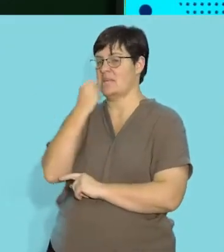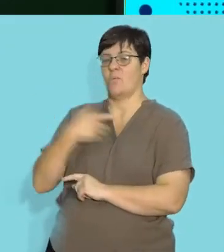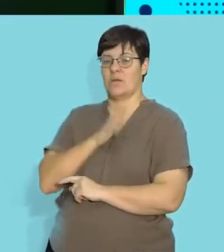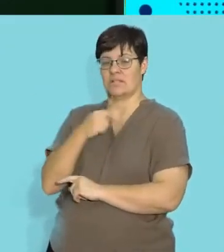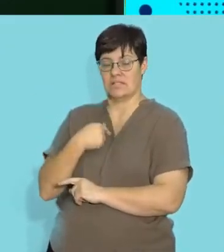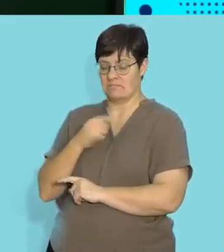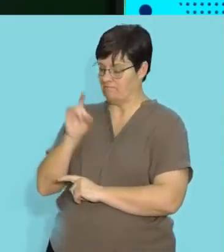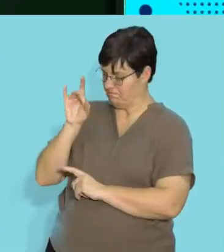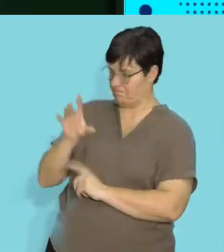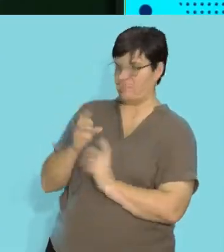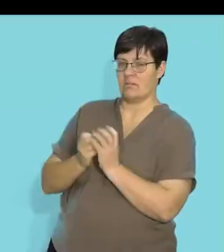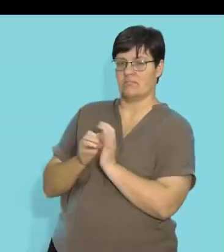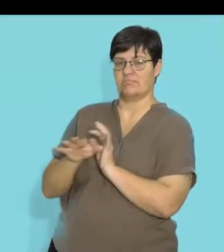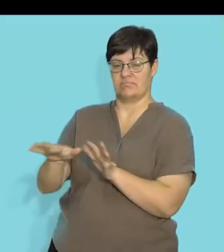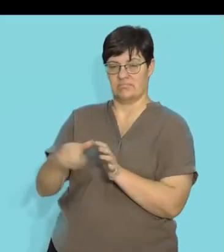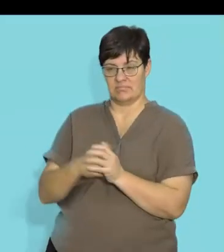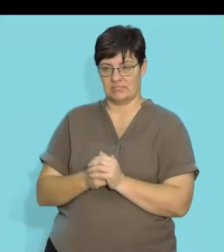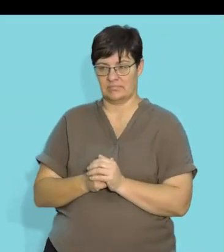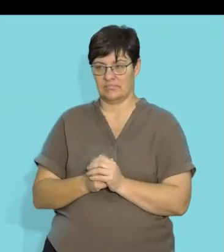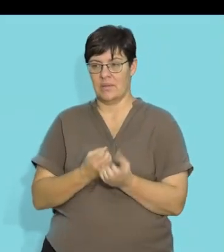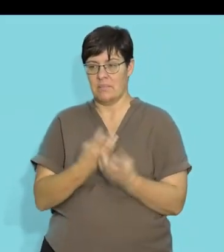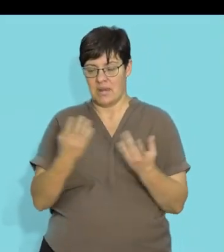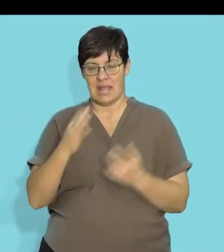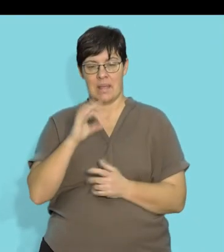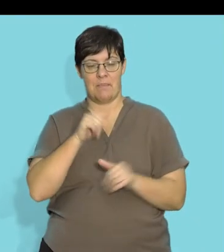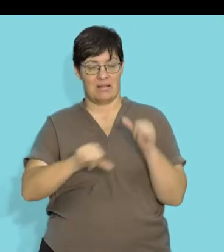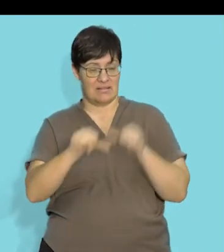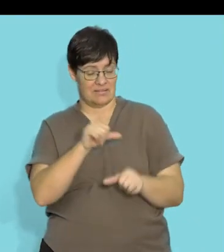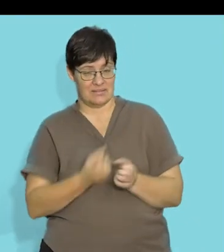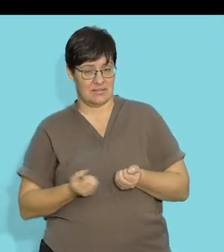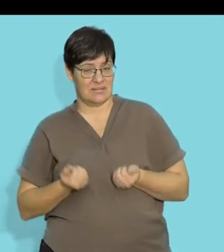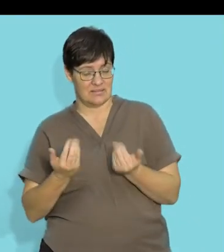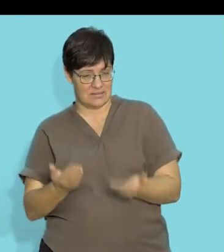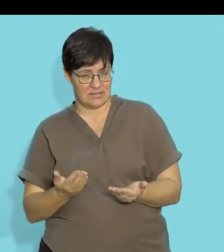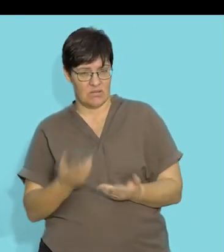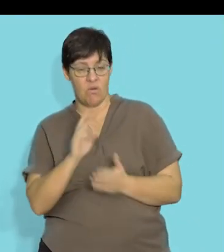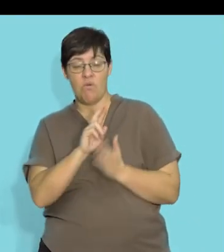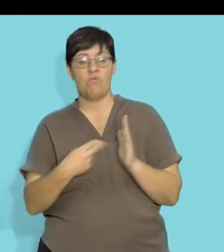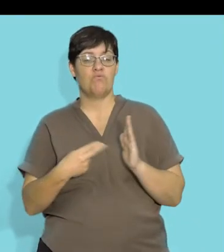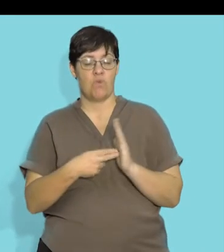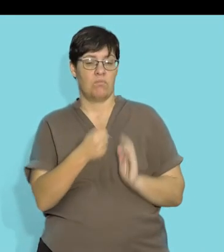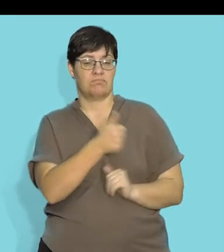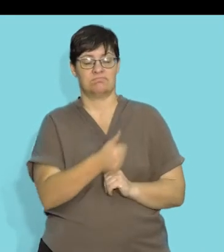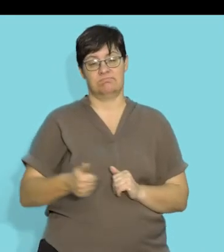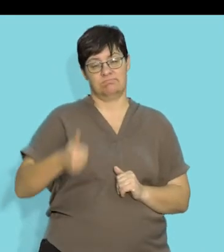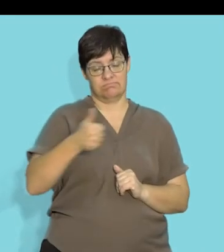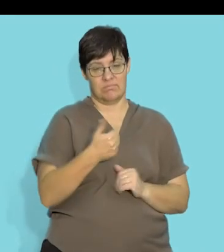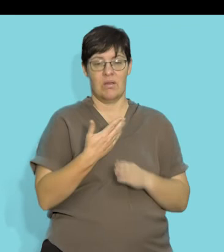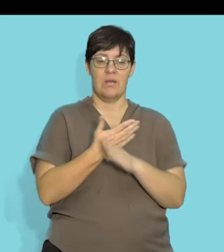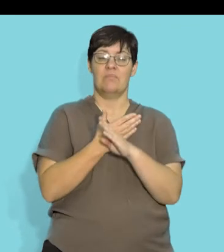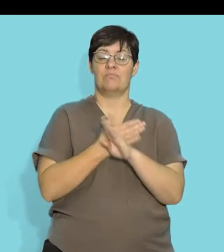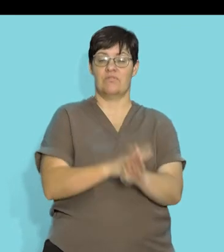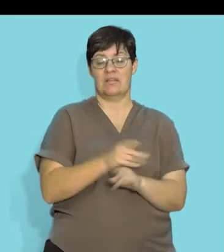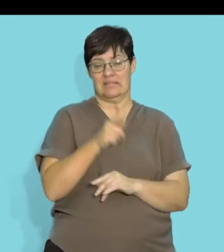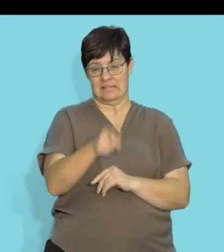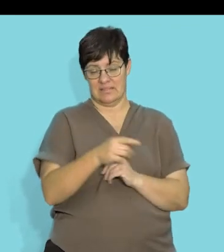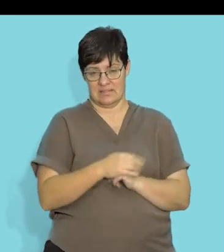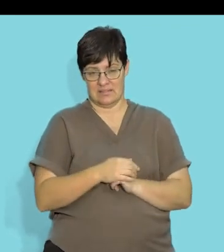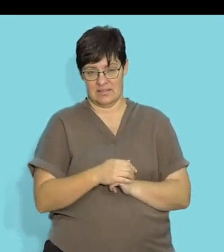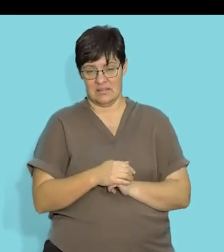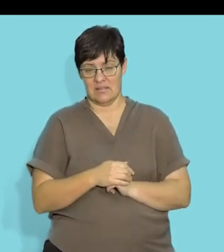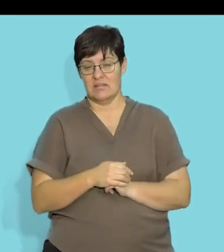feed on them. So many plants produce chemicals that play a major role in in preventing the herbivores.